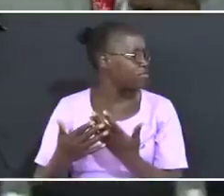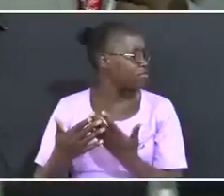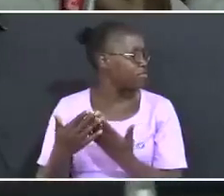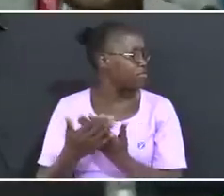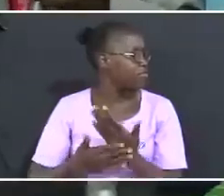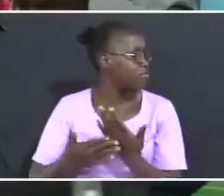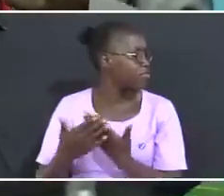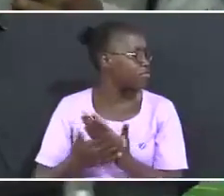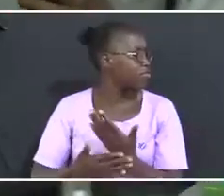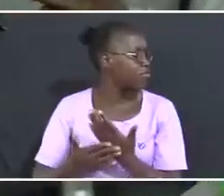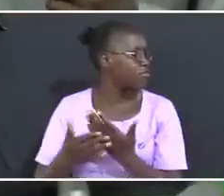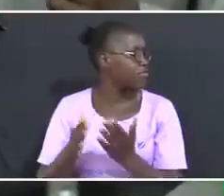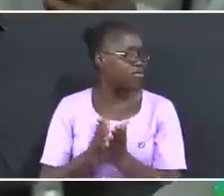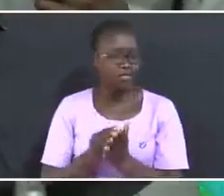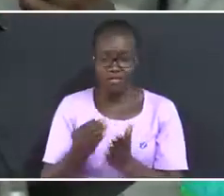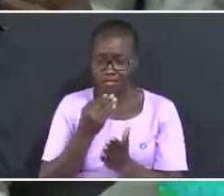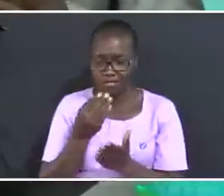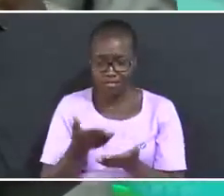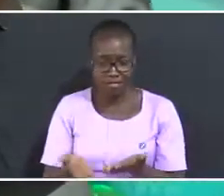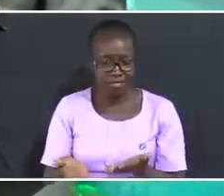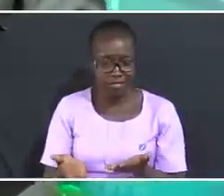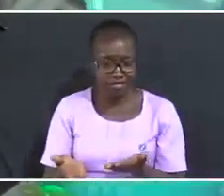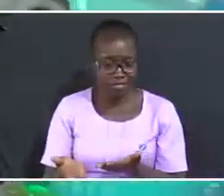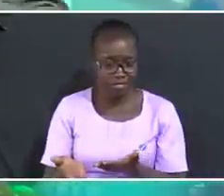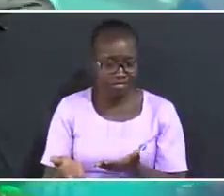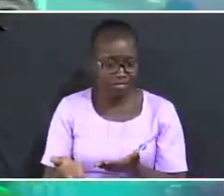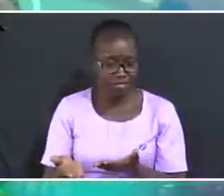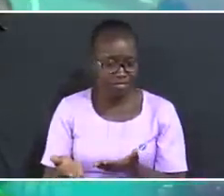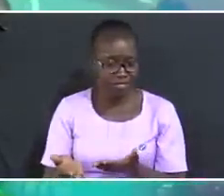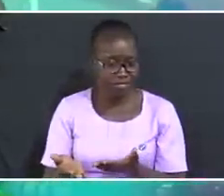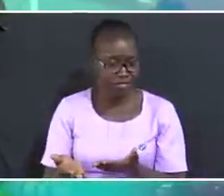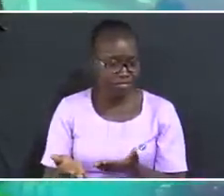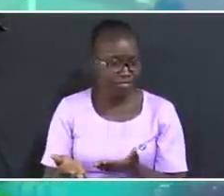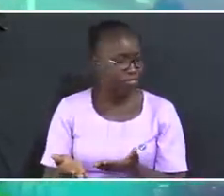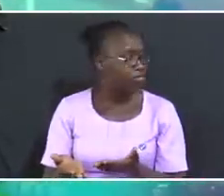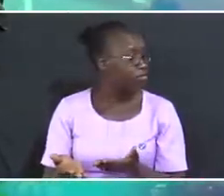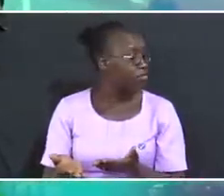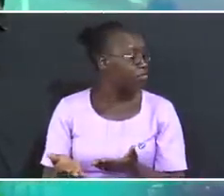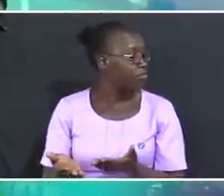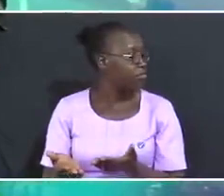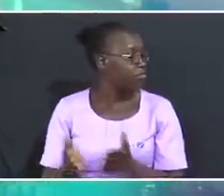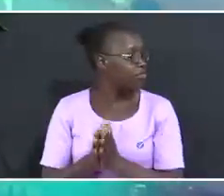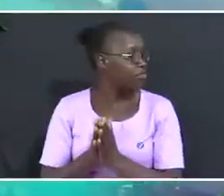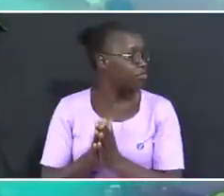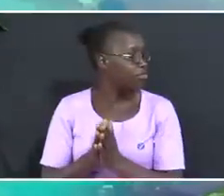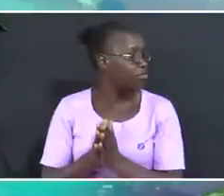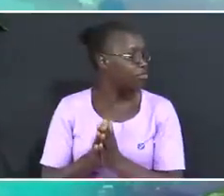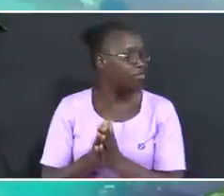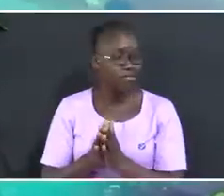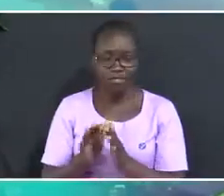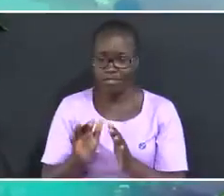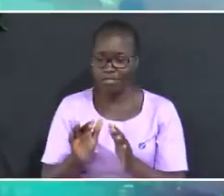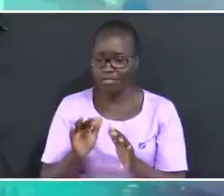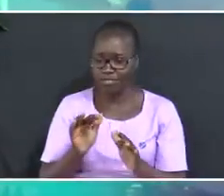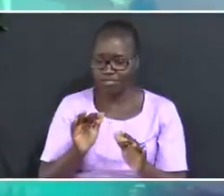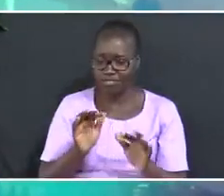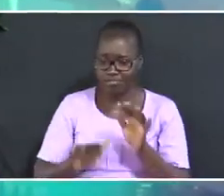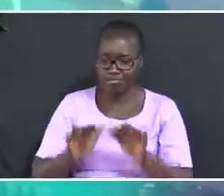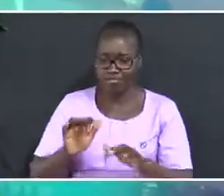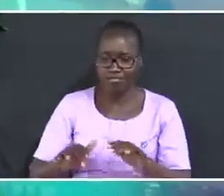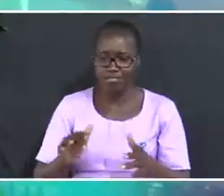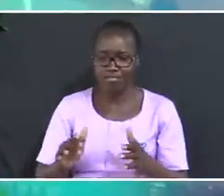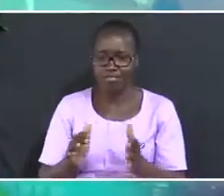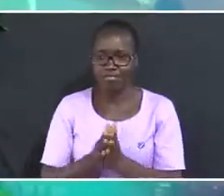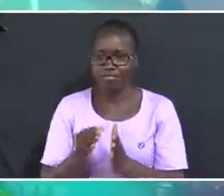Somebody's here and food is here. And that's when he's getting all these things and stretches to get